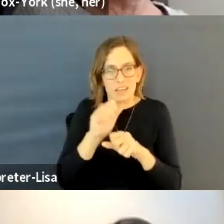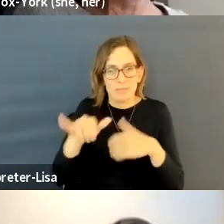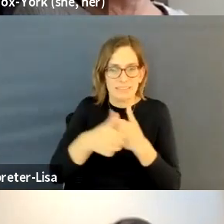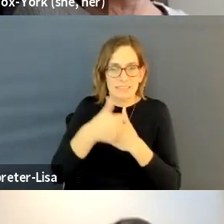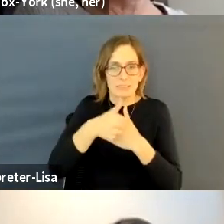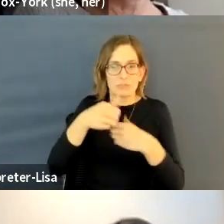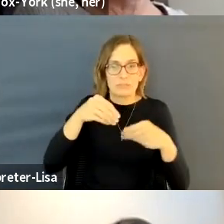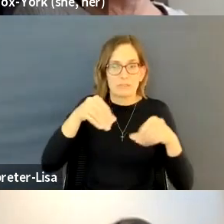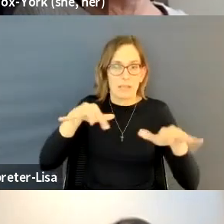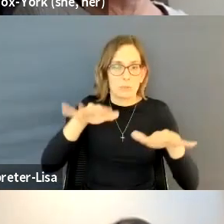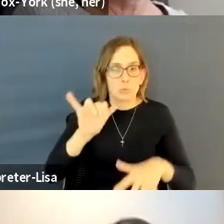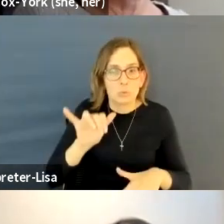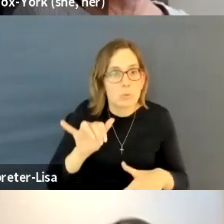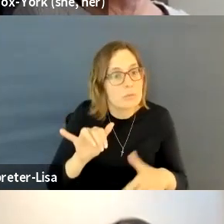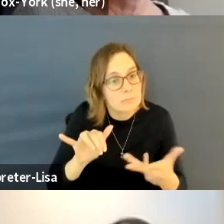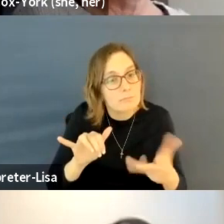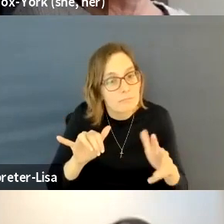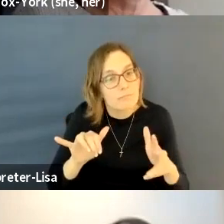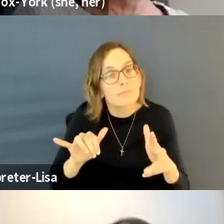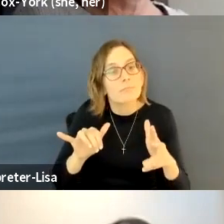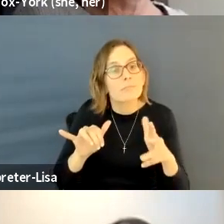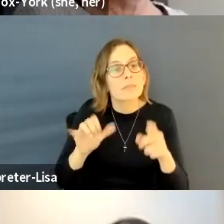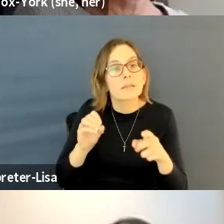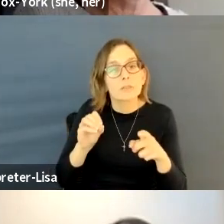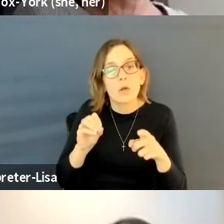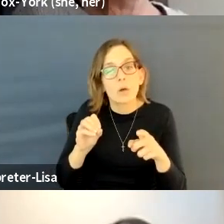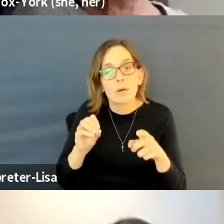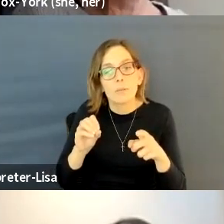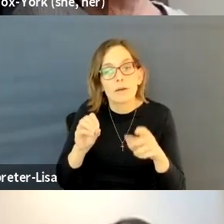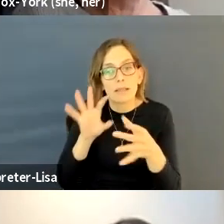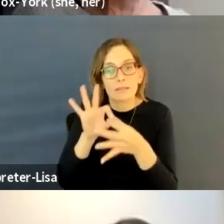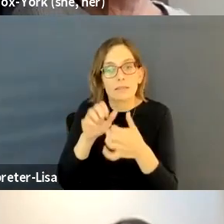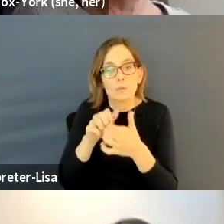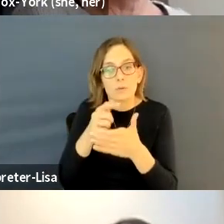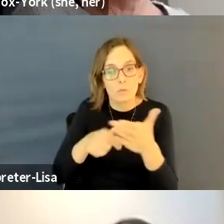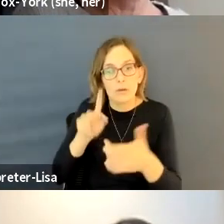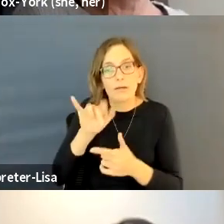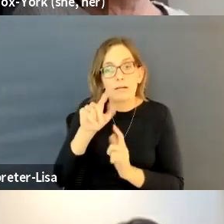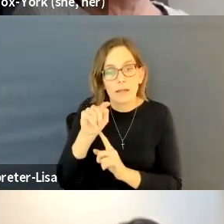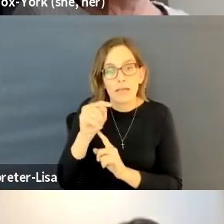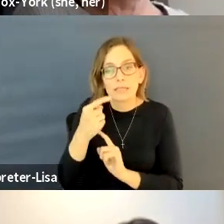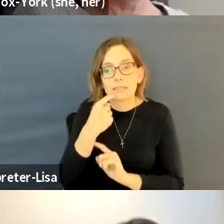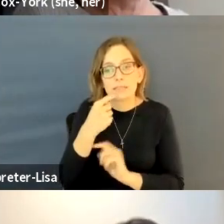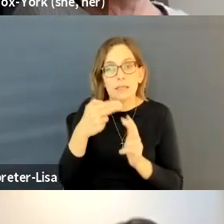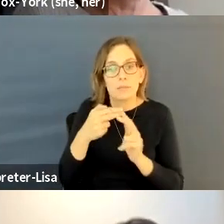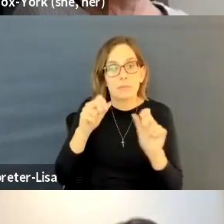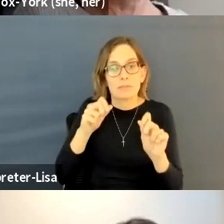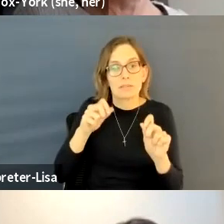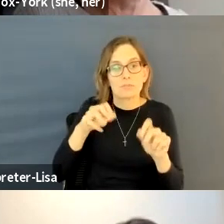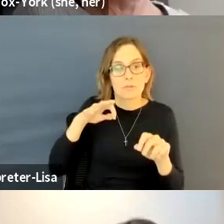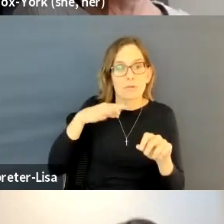get on. Okay, so I want to stick with what Kat is saying in terms of the potential gains and losses. And then